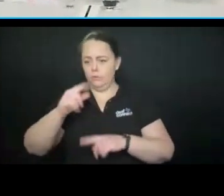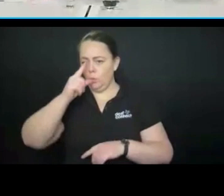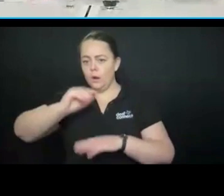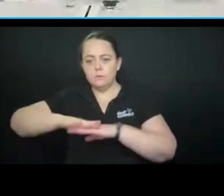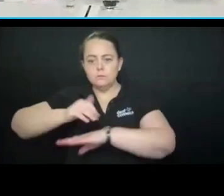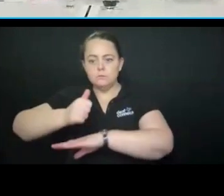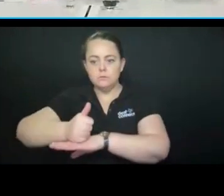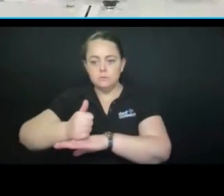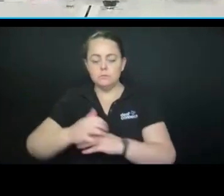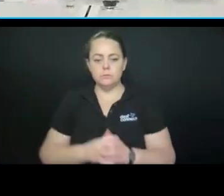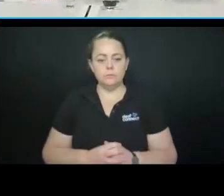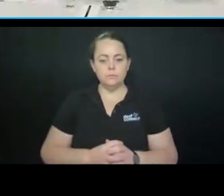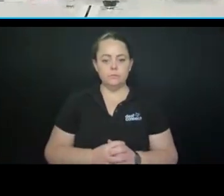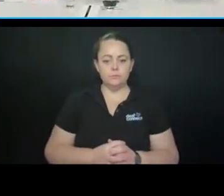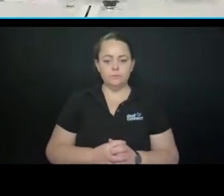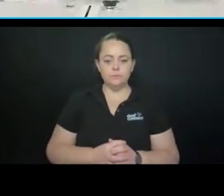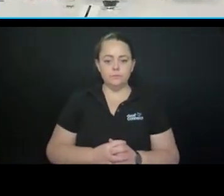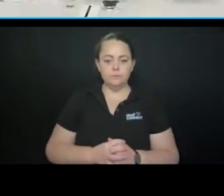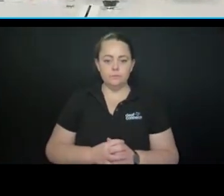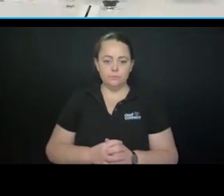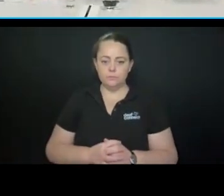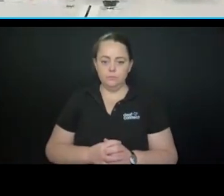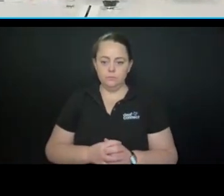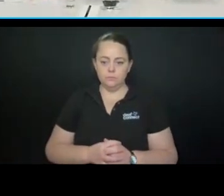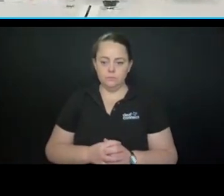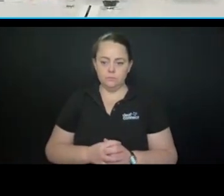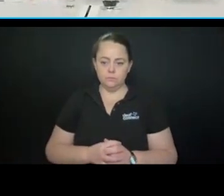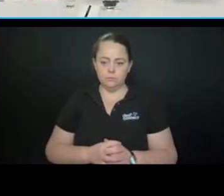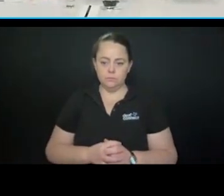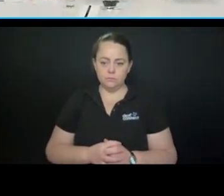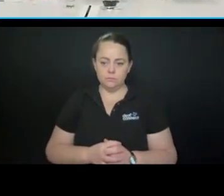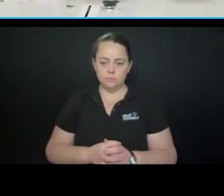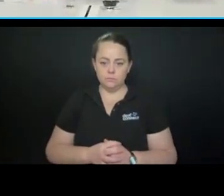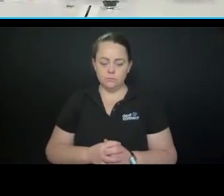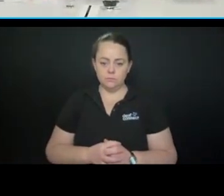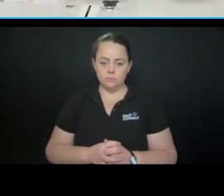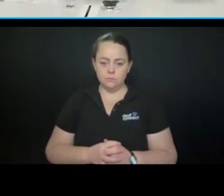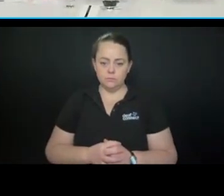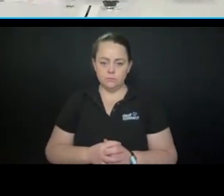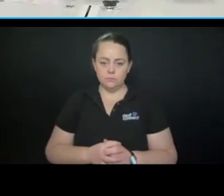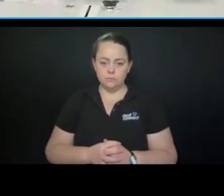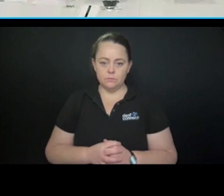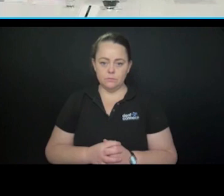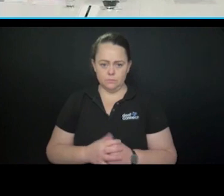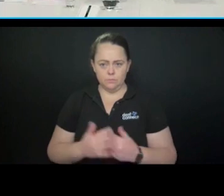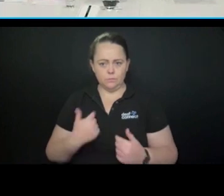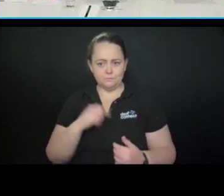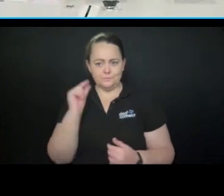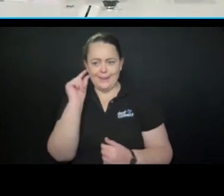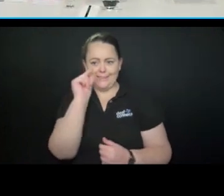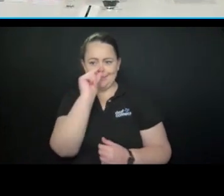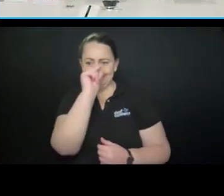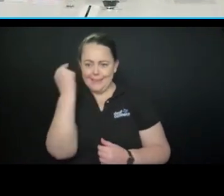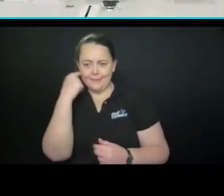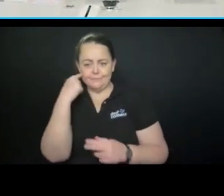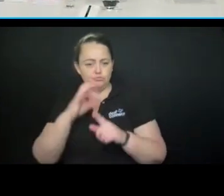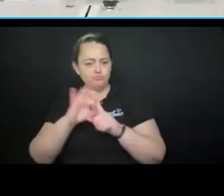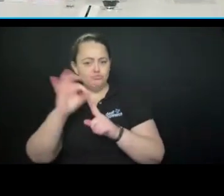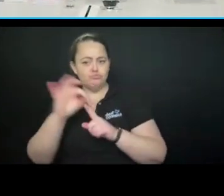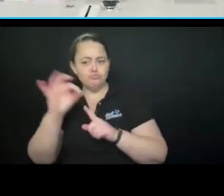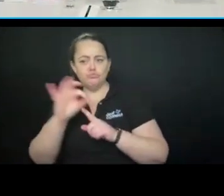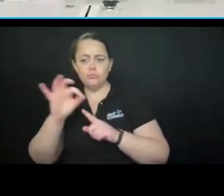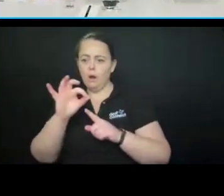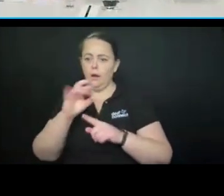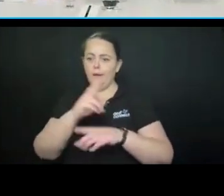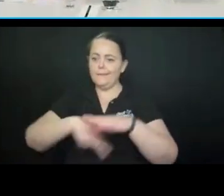of zero tolerance. So really just know that that's the intent we will have those national